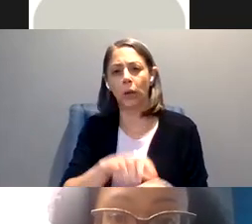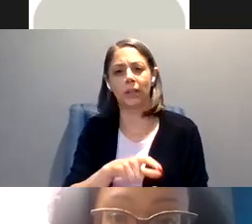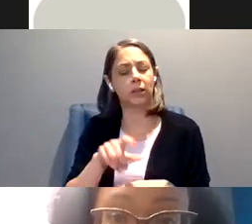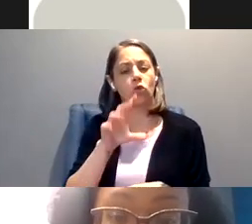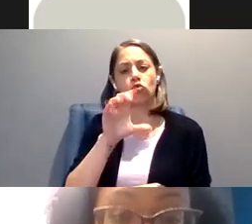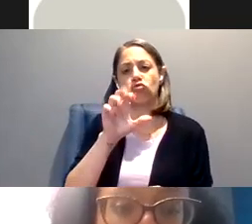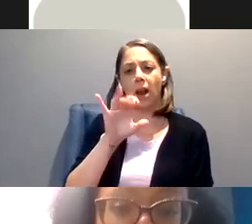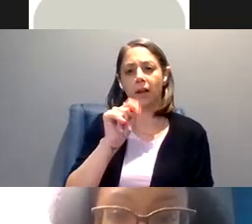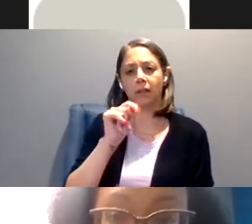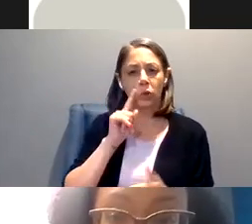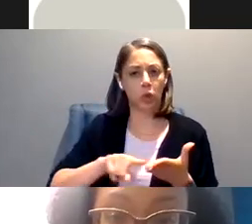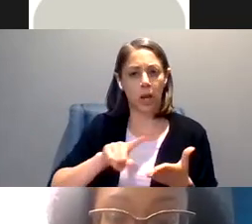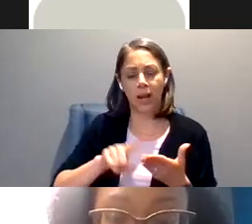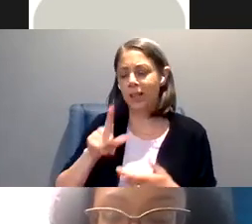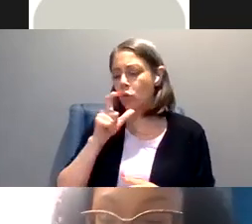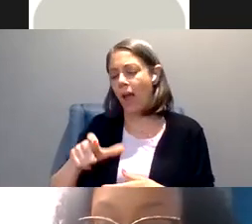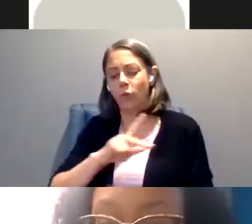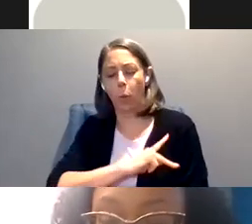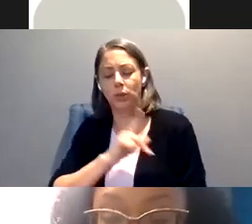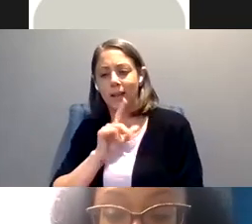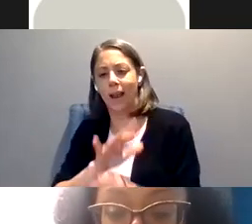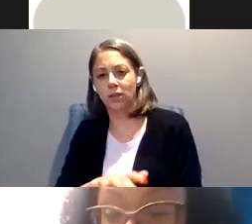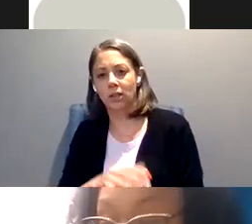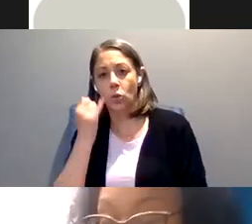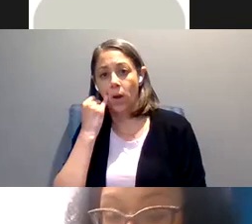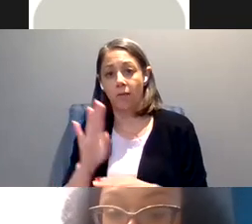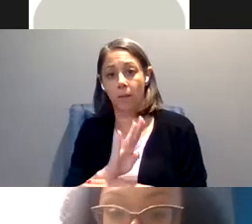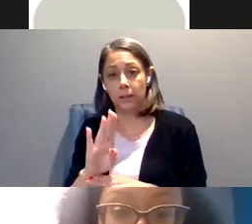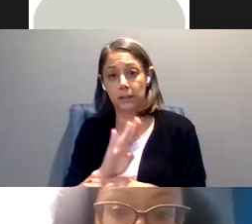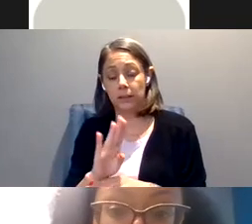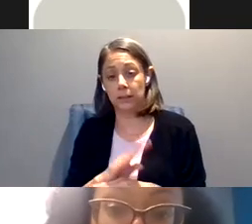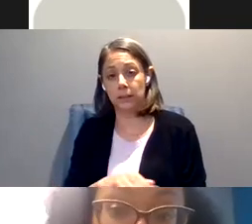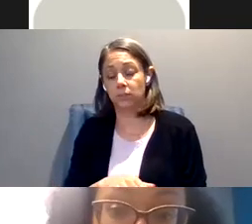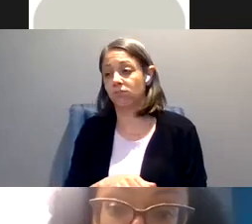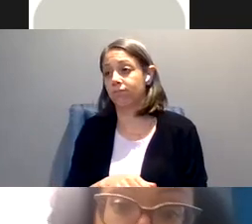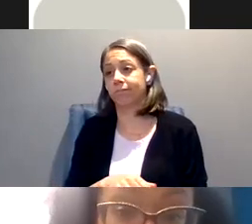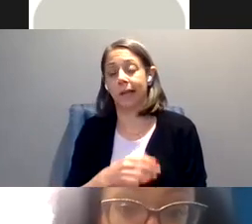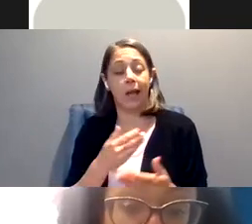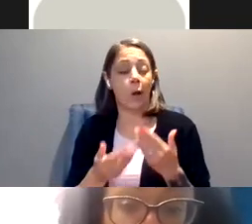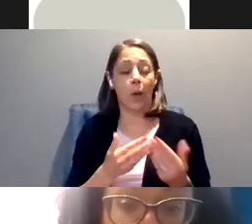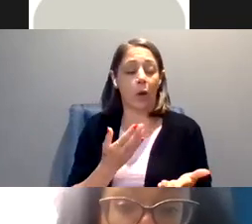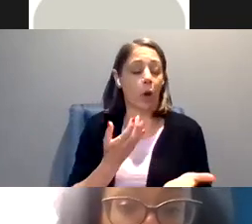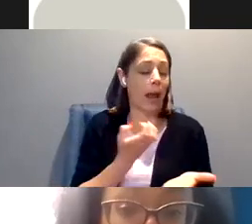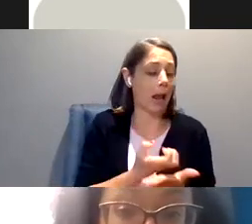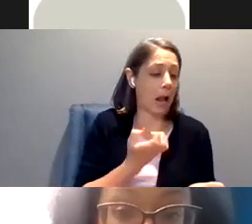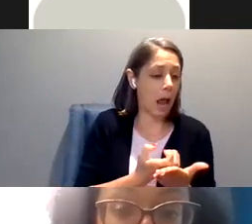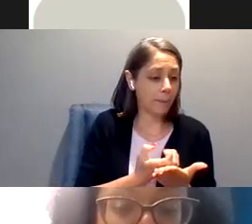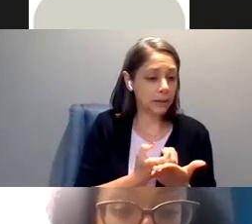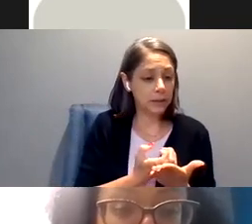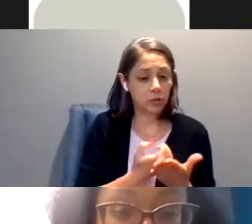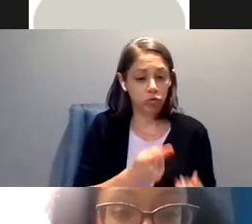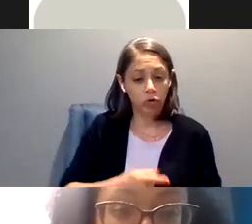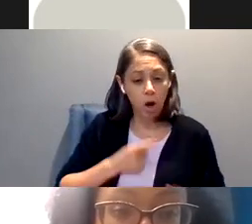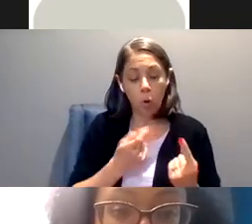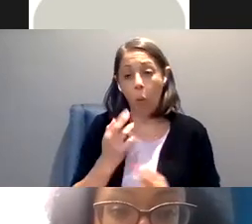ask everybody to personally guarantee it. So if the business, whether it's due to economic hardship or some other reason,